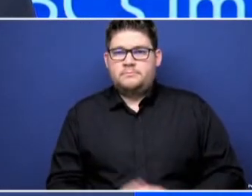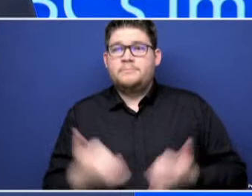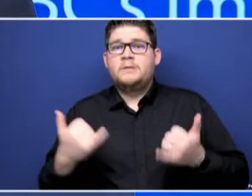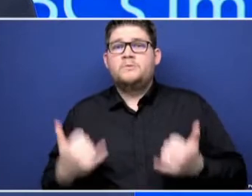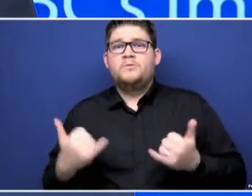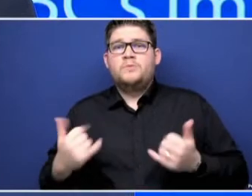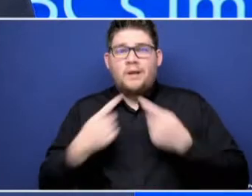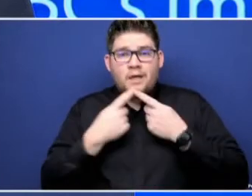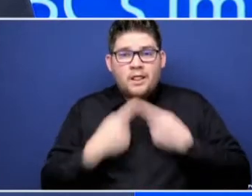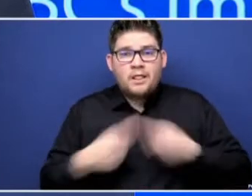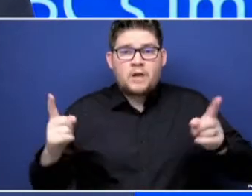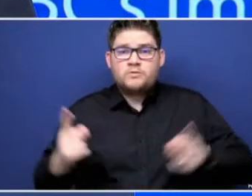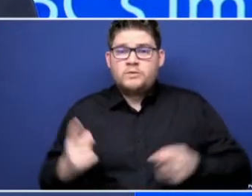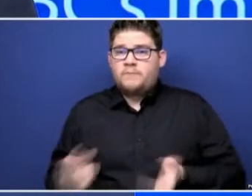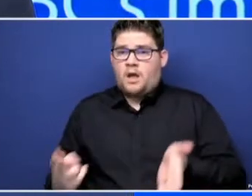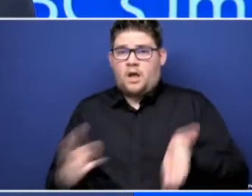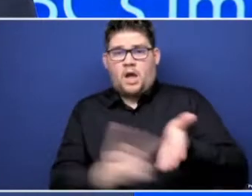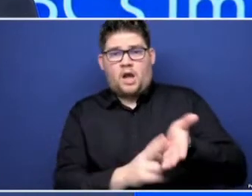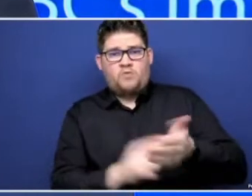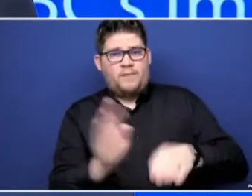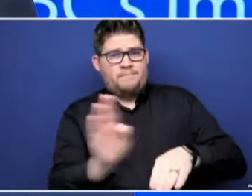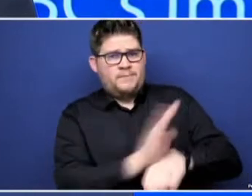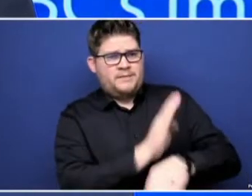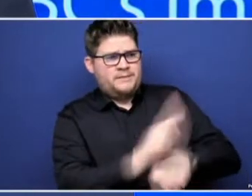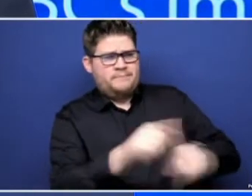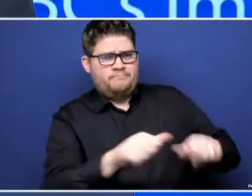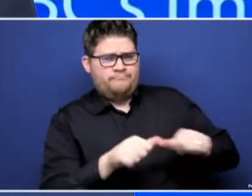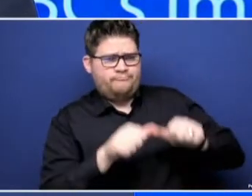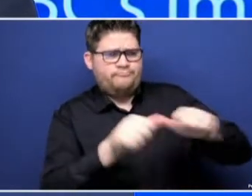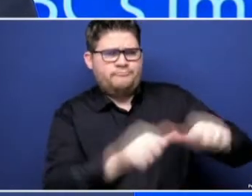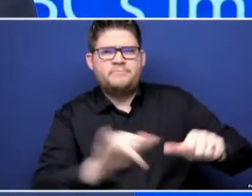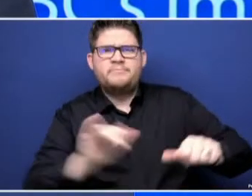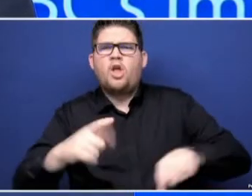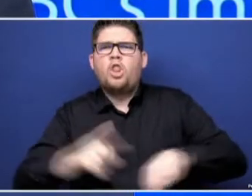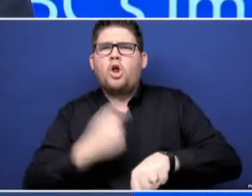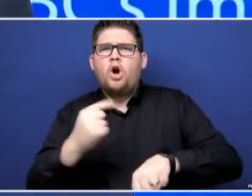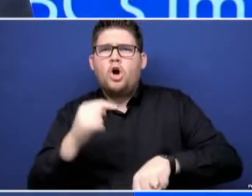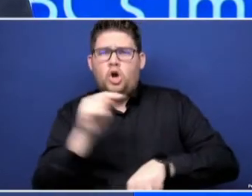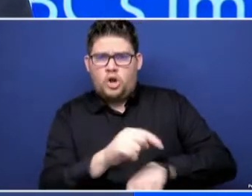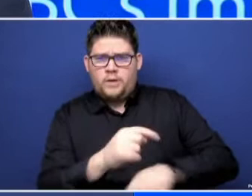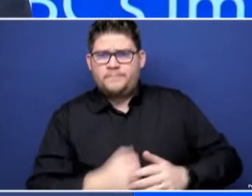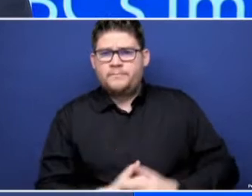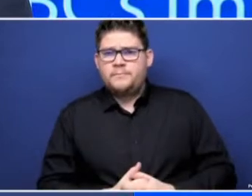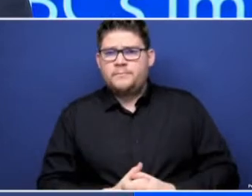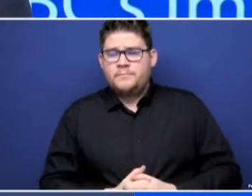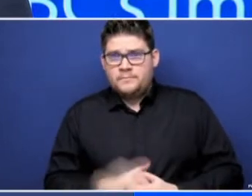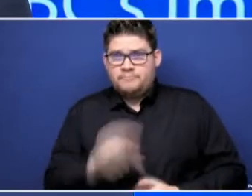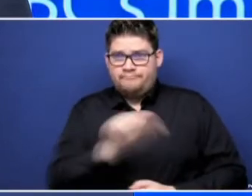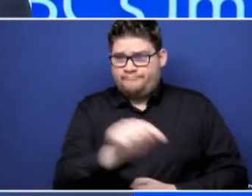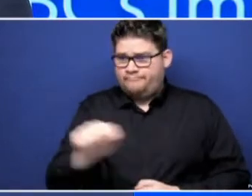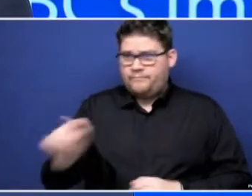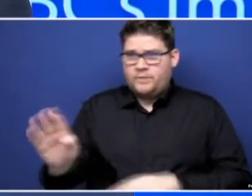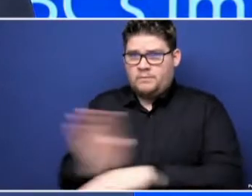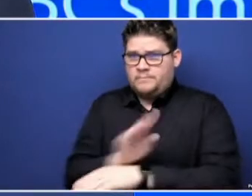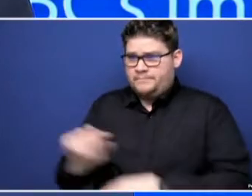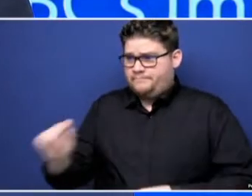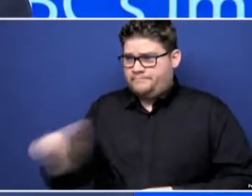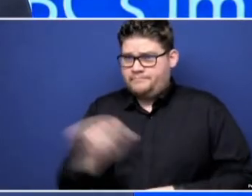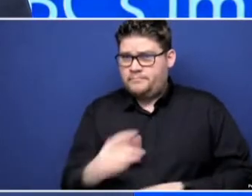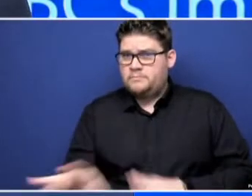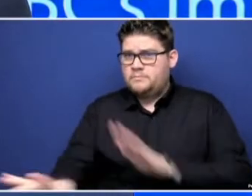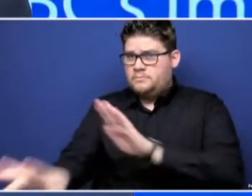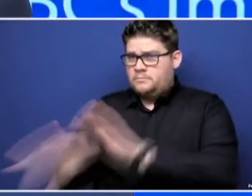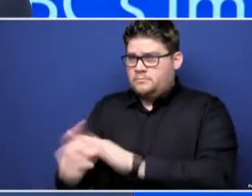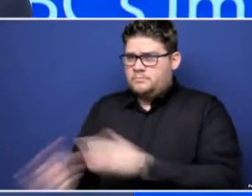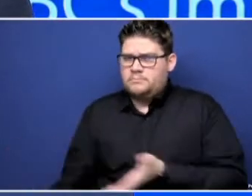people in seats, understand that the sooner we all work together to get our communities fully vaccinated, the sooner, not just